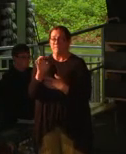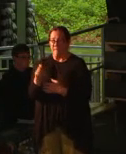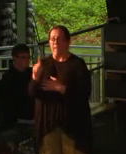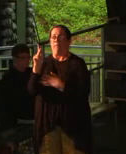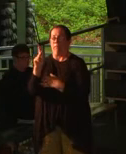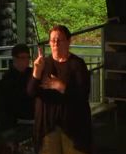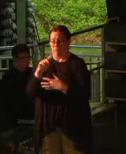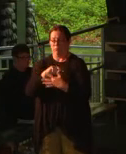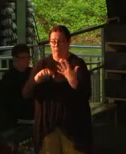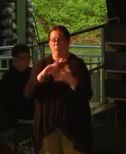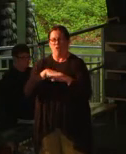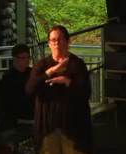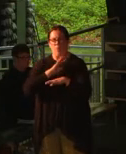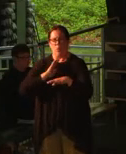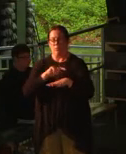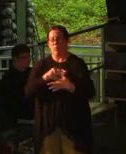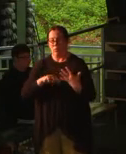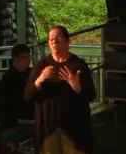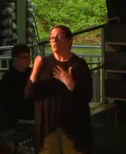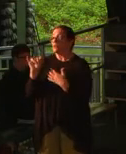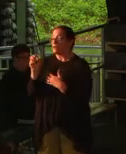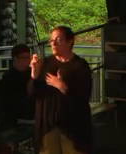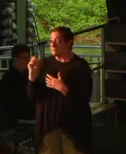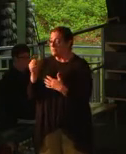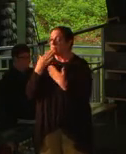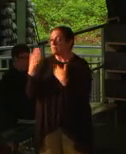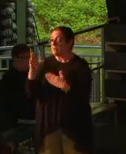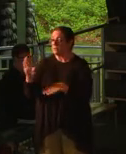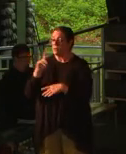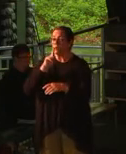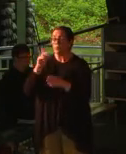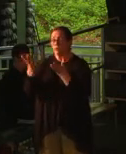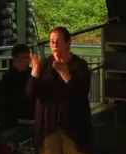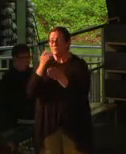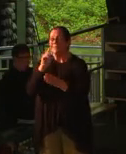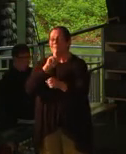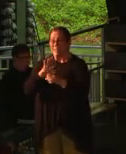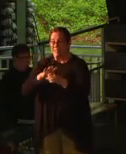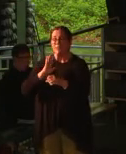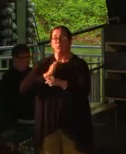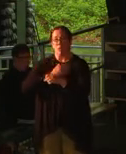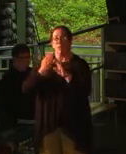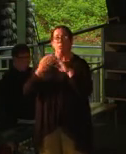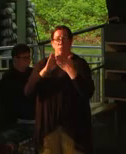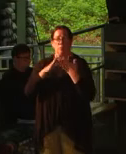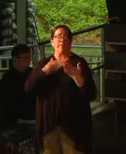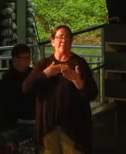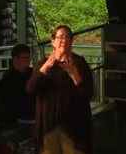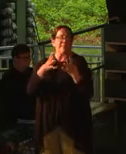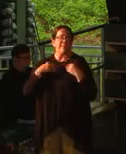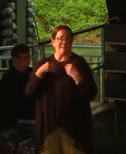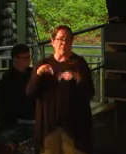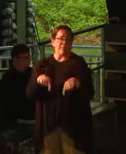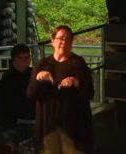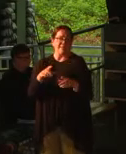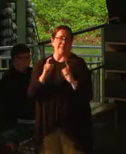Jason, thank you for your service and dedication to our community. Please accept this gift from us.